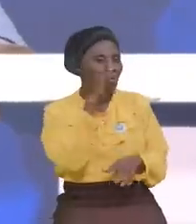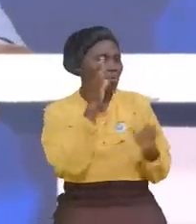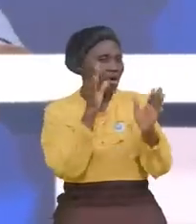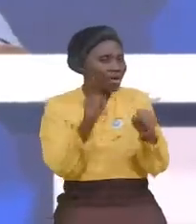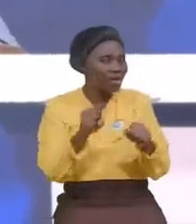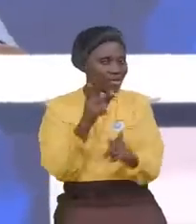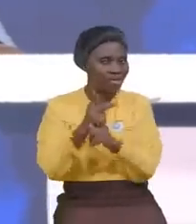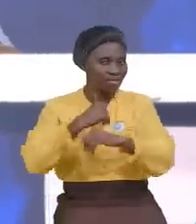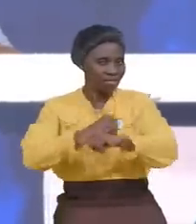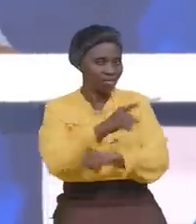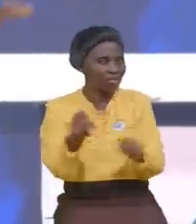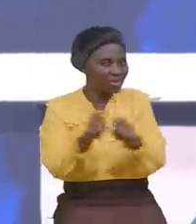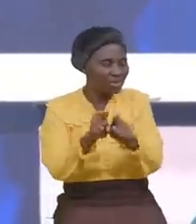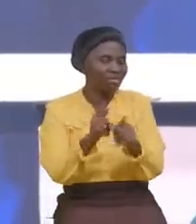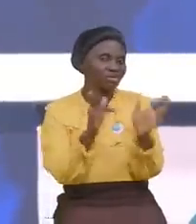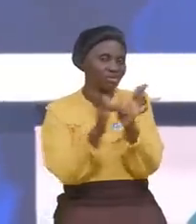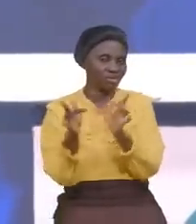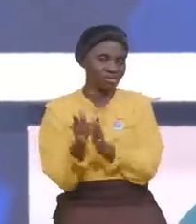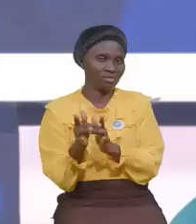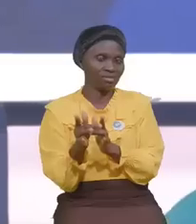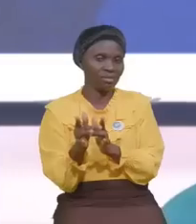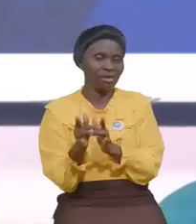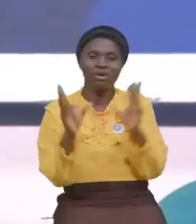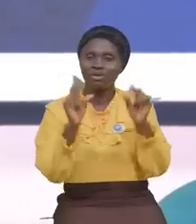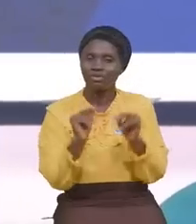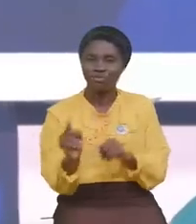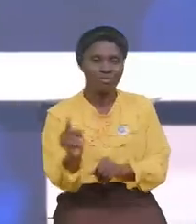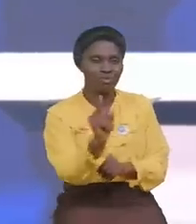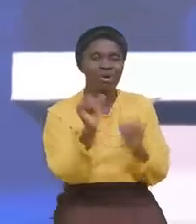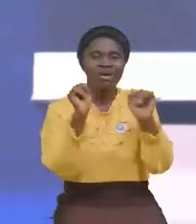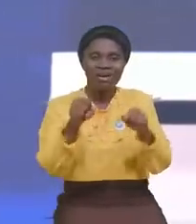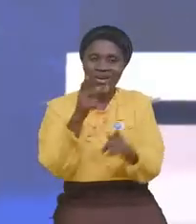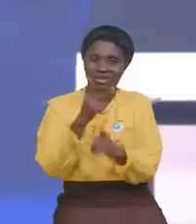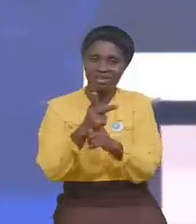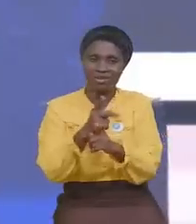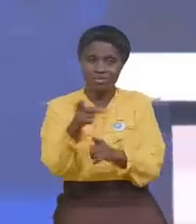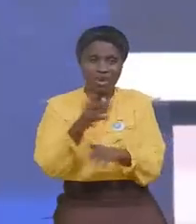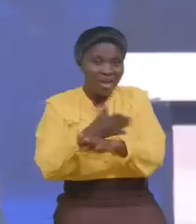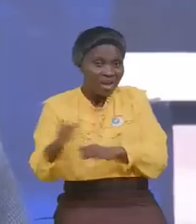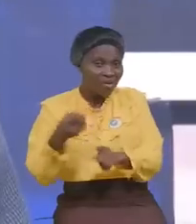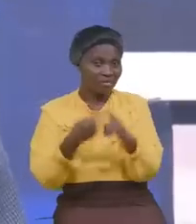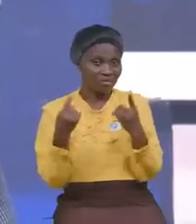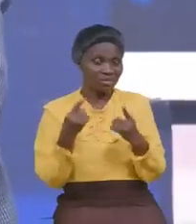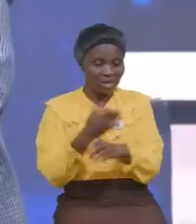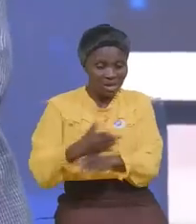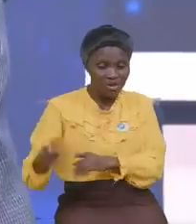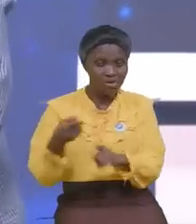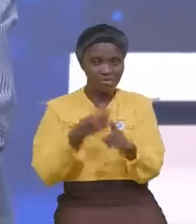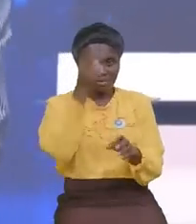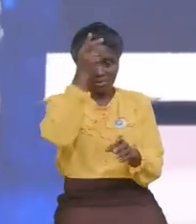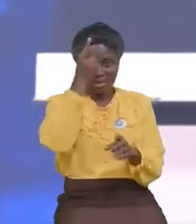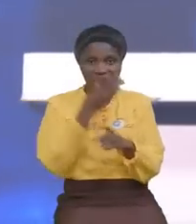like Jesus. No one can keep you away from sin, away from Satan, away